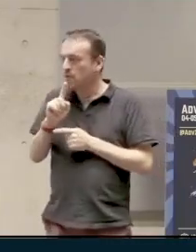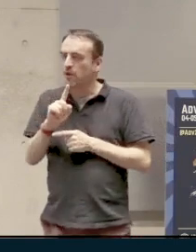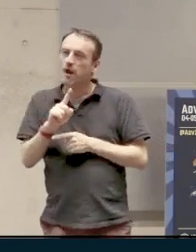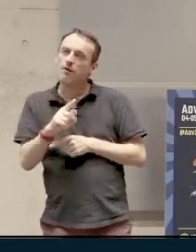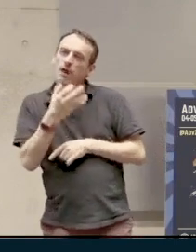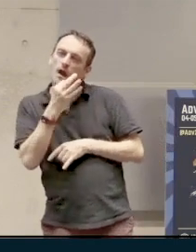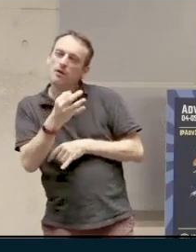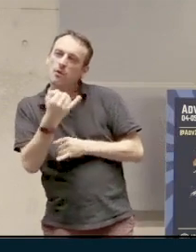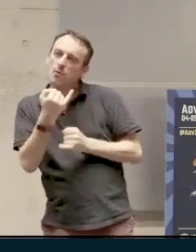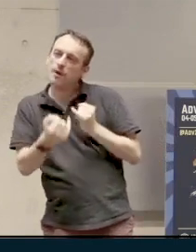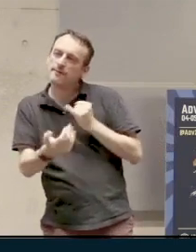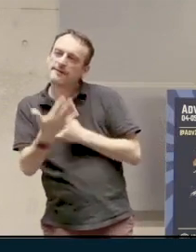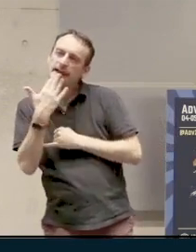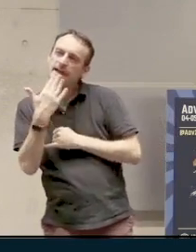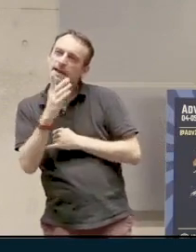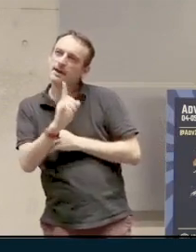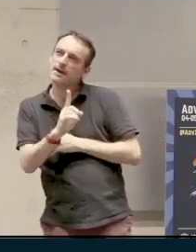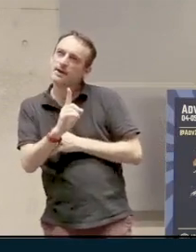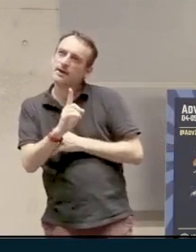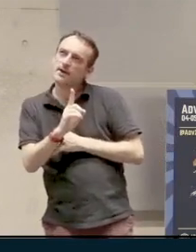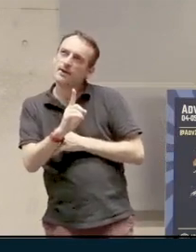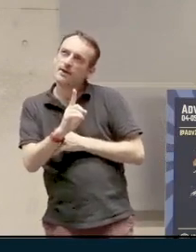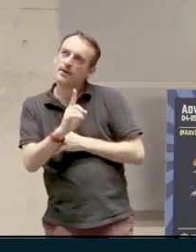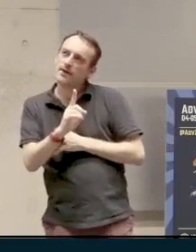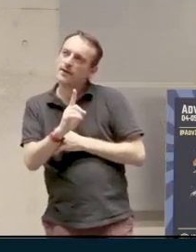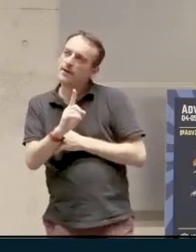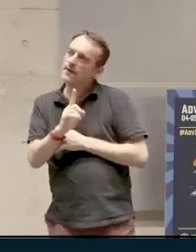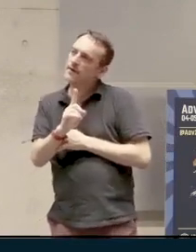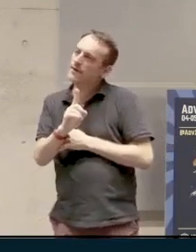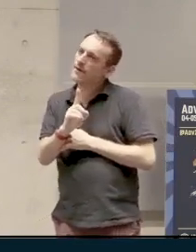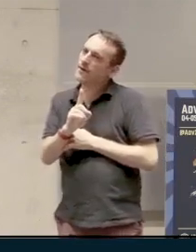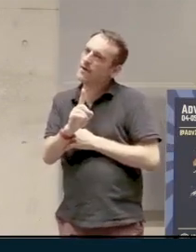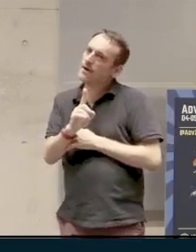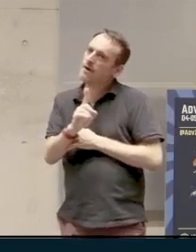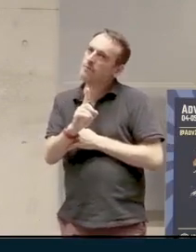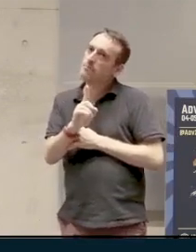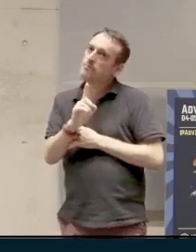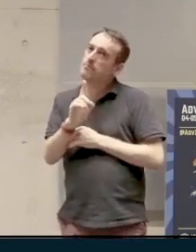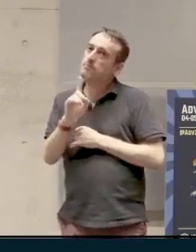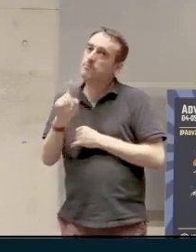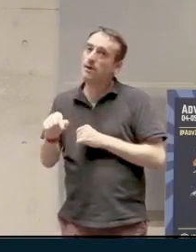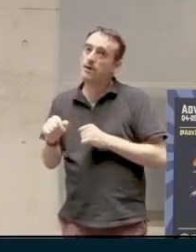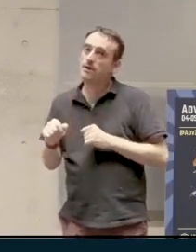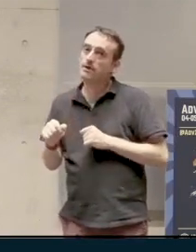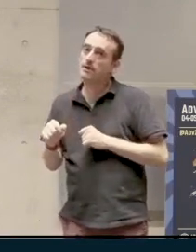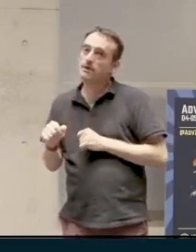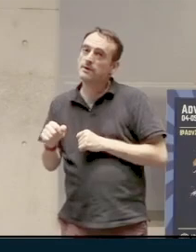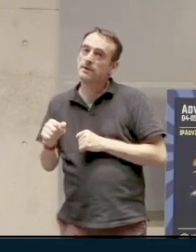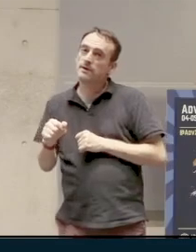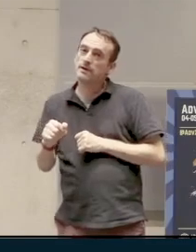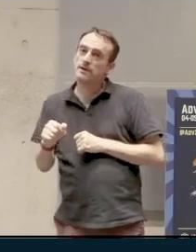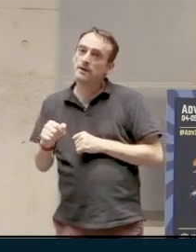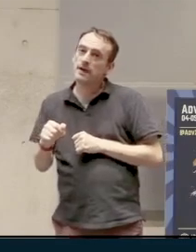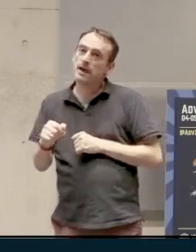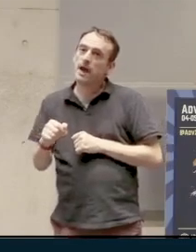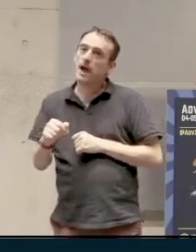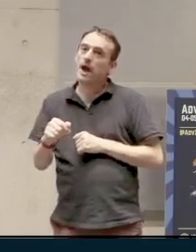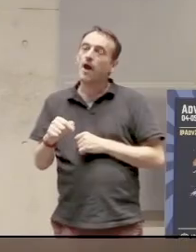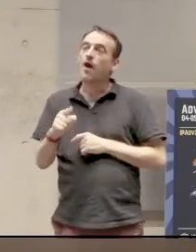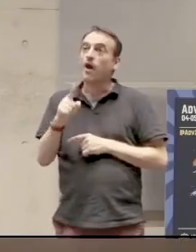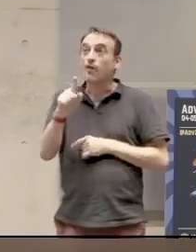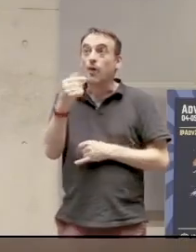but ideally I'd like to know the worst mistake that you got away with. If it is an ongoing